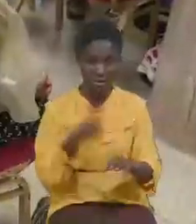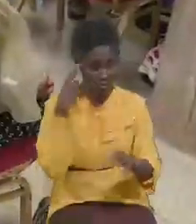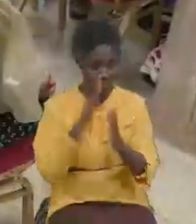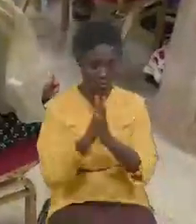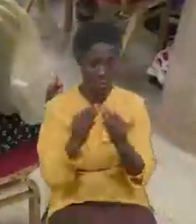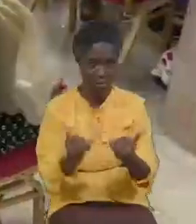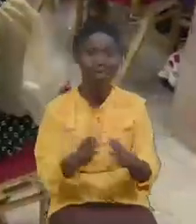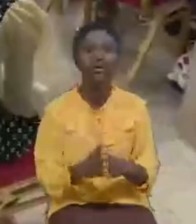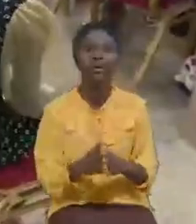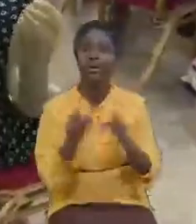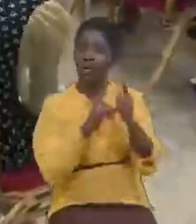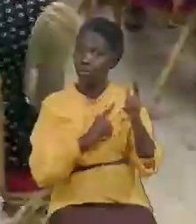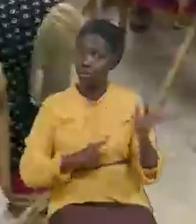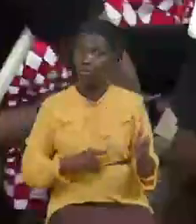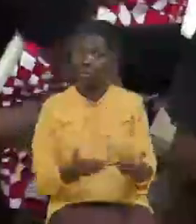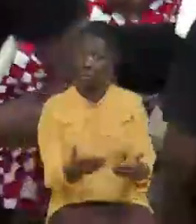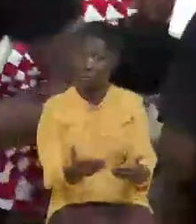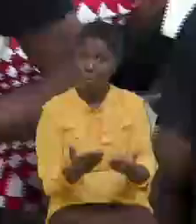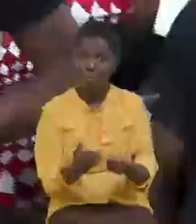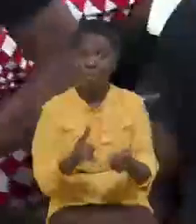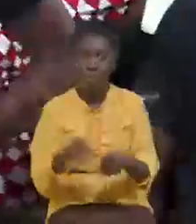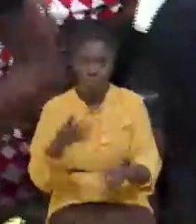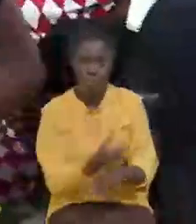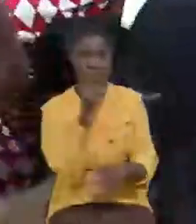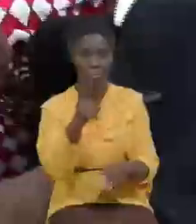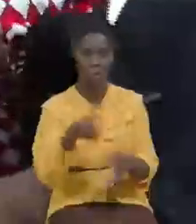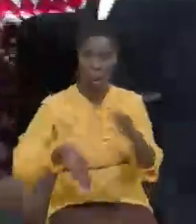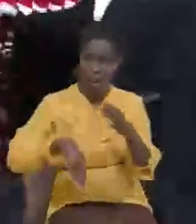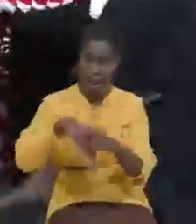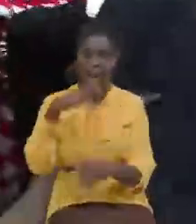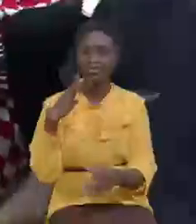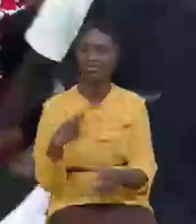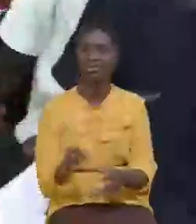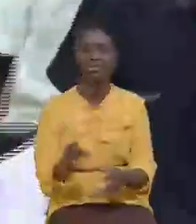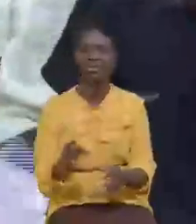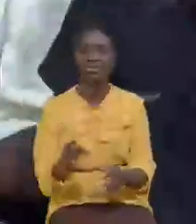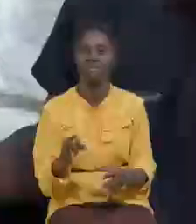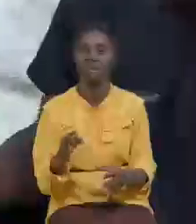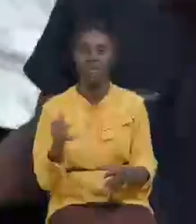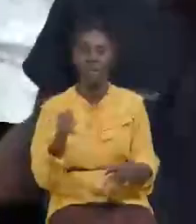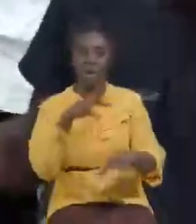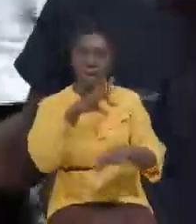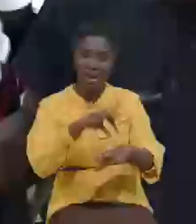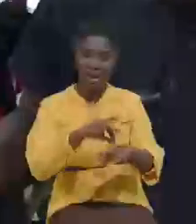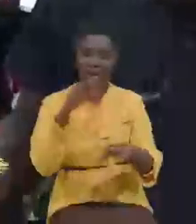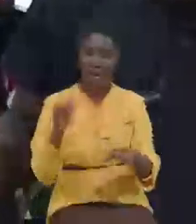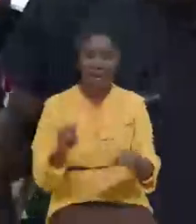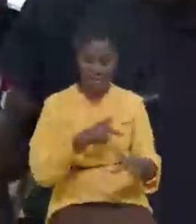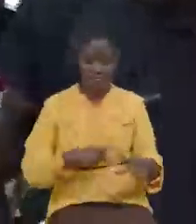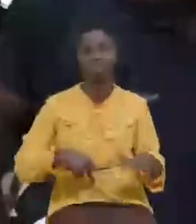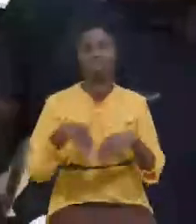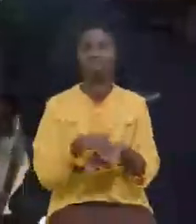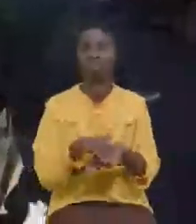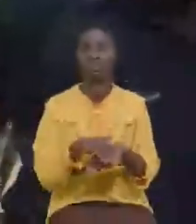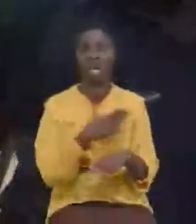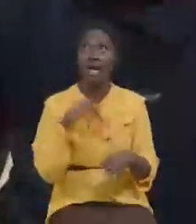Lord wants to take you out of the earthly kingdom, and he wants